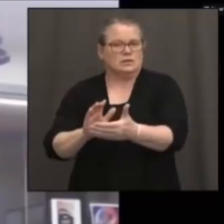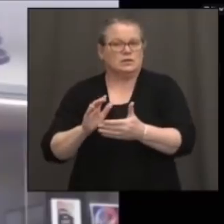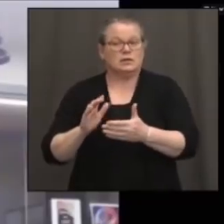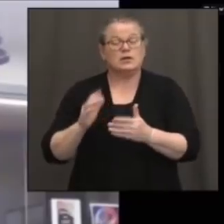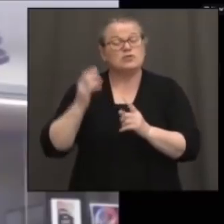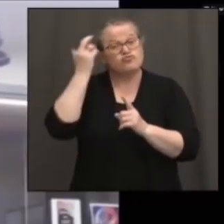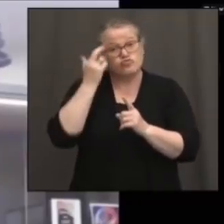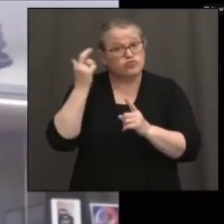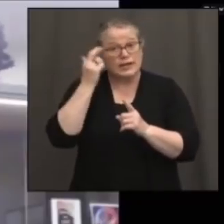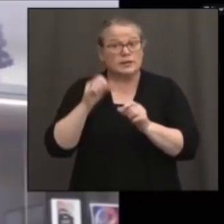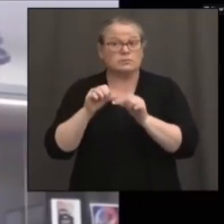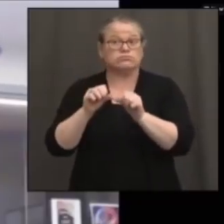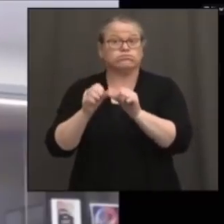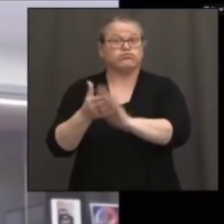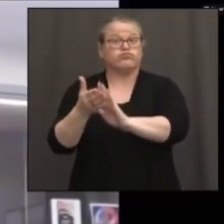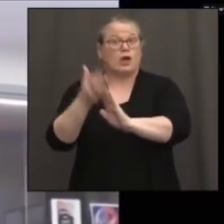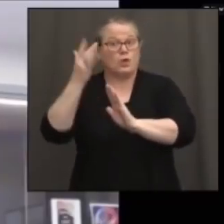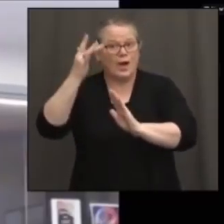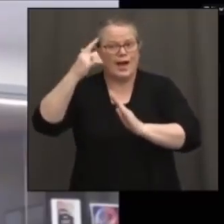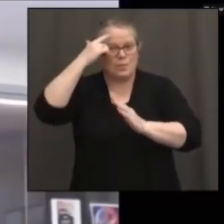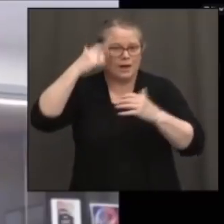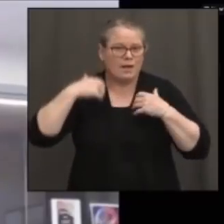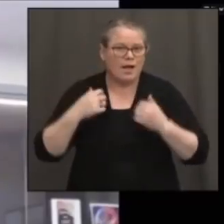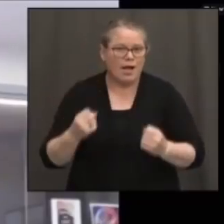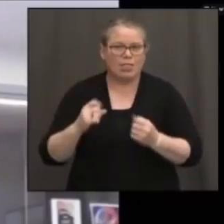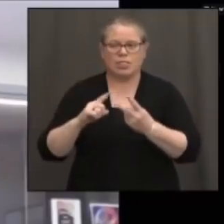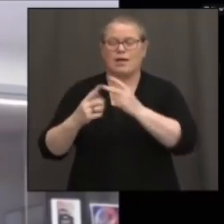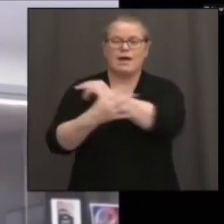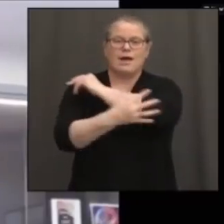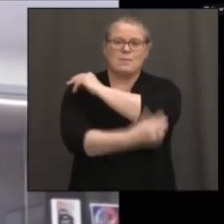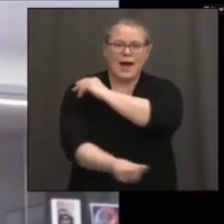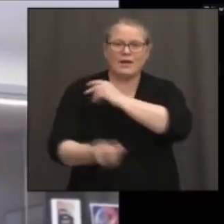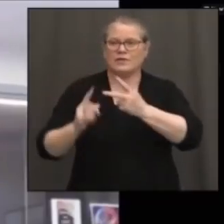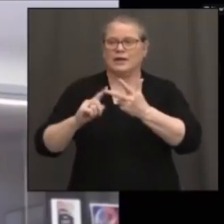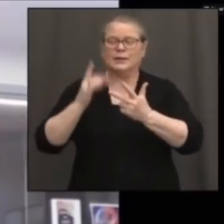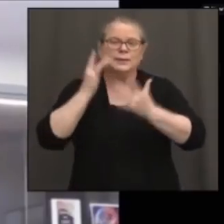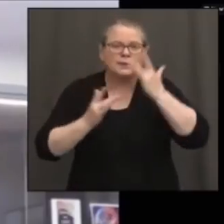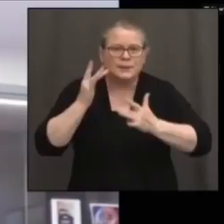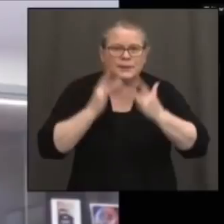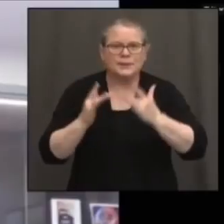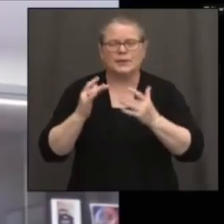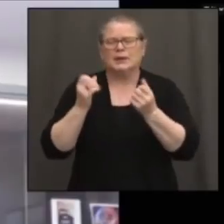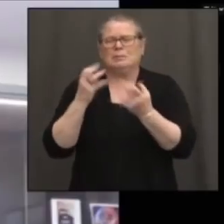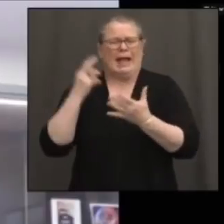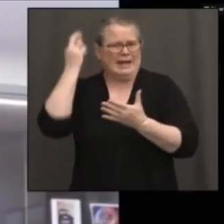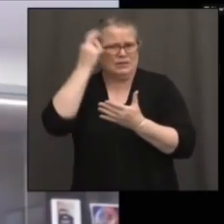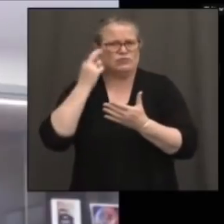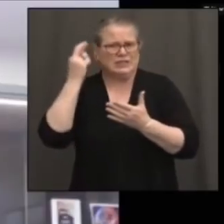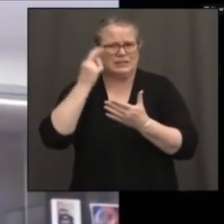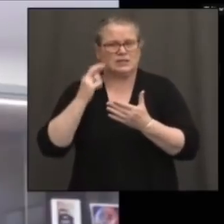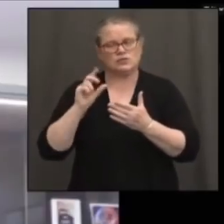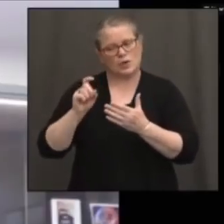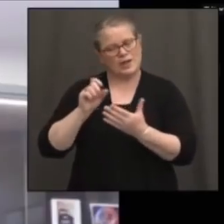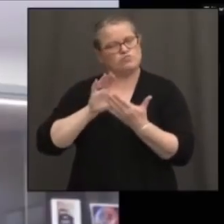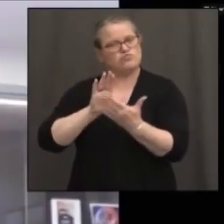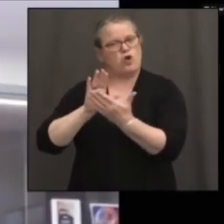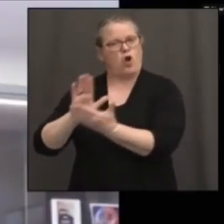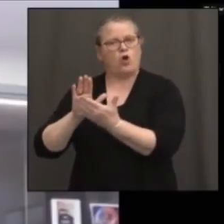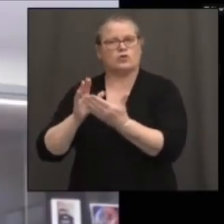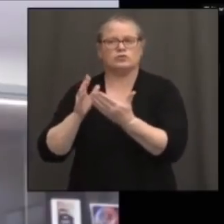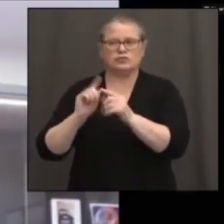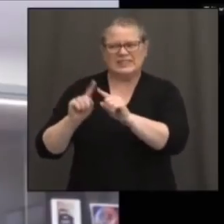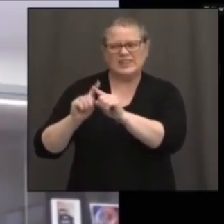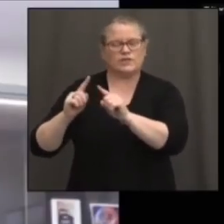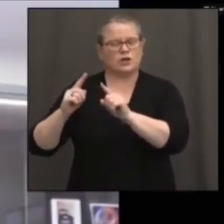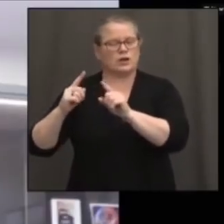issues of poverty, desperation, all of these different things. So it's a multifaceted approach that needs to take place, and it